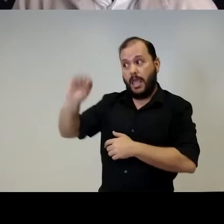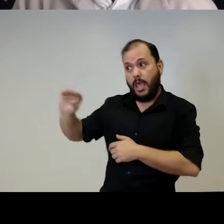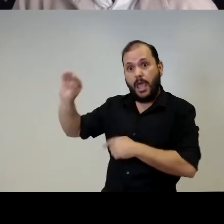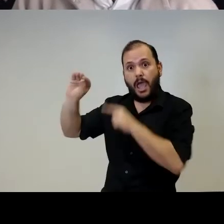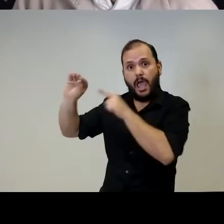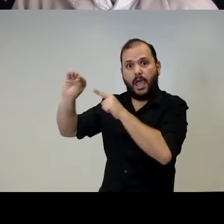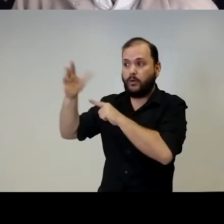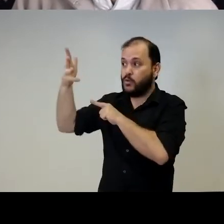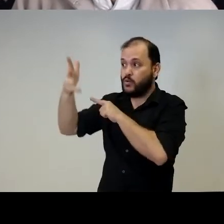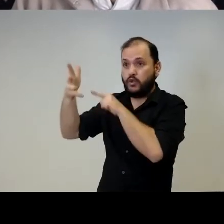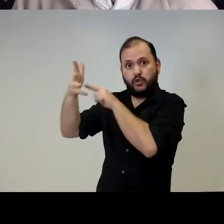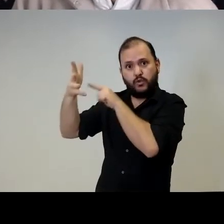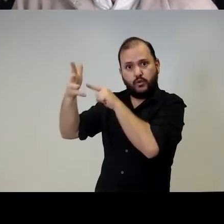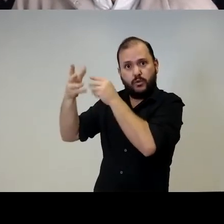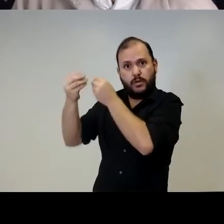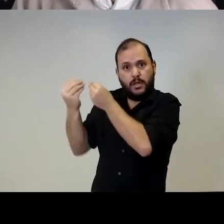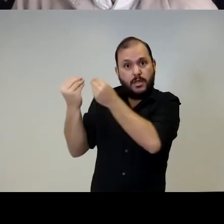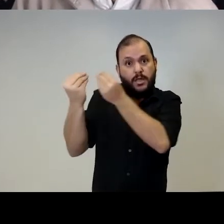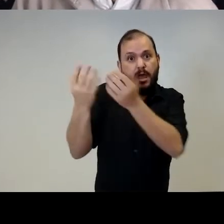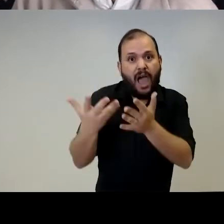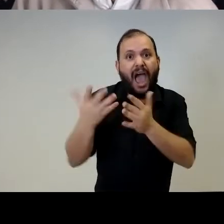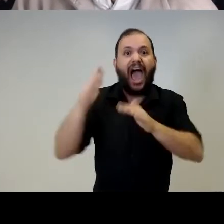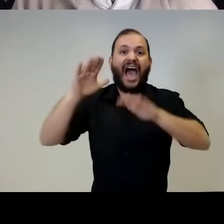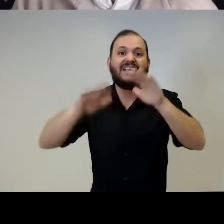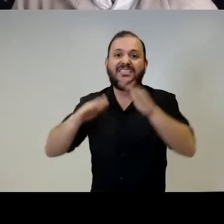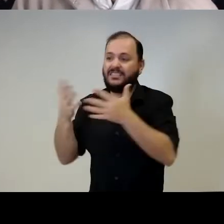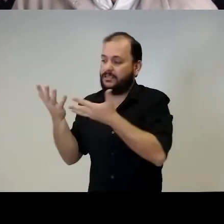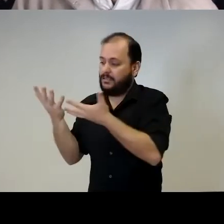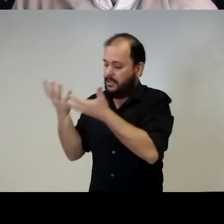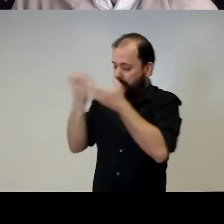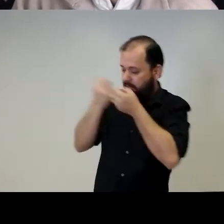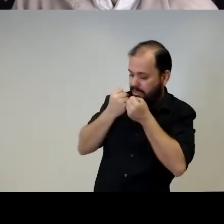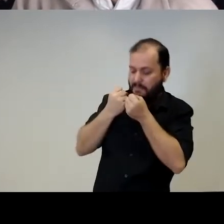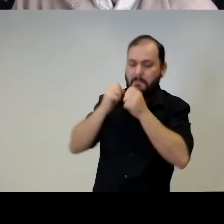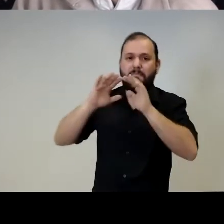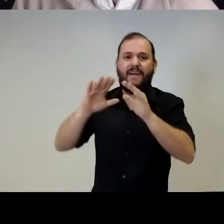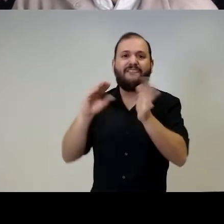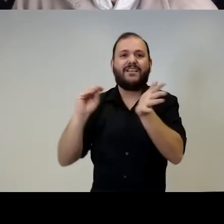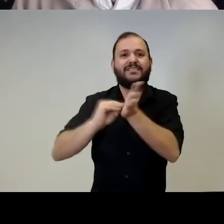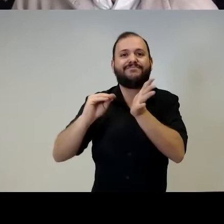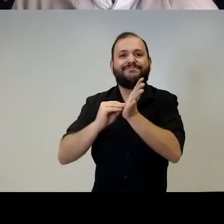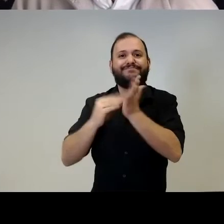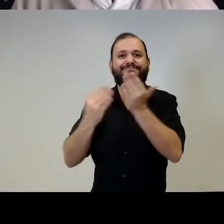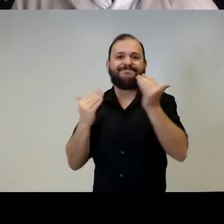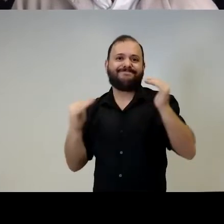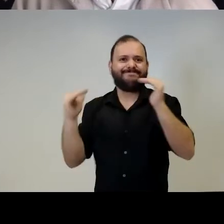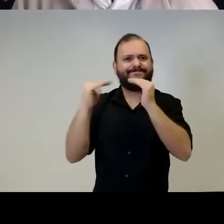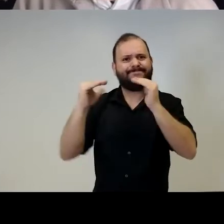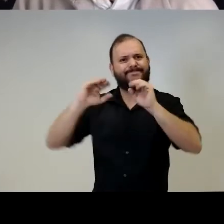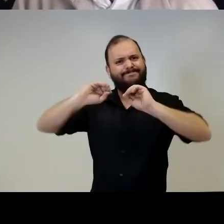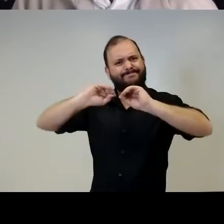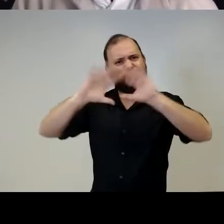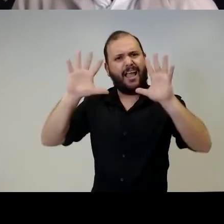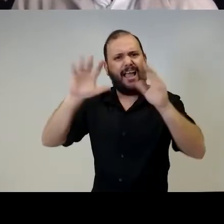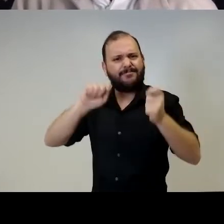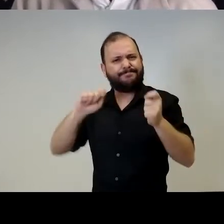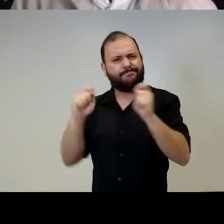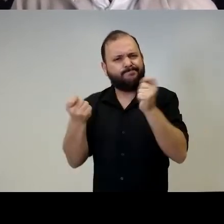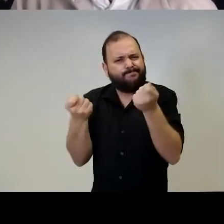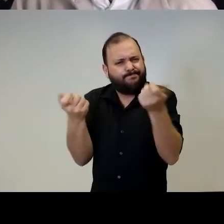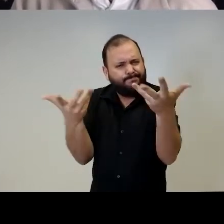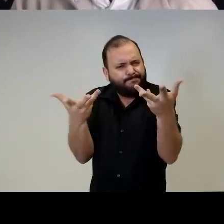not fully adequate. And this model has to be reconsidered. For instance, we have